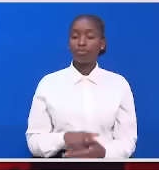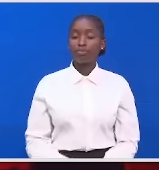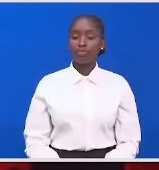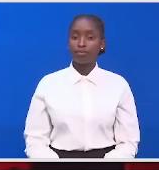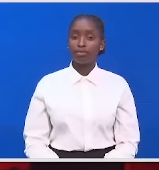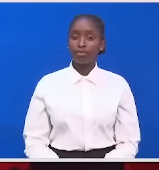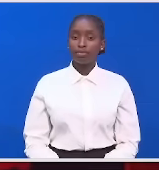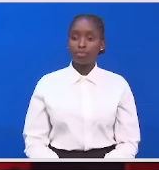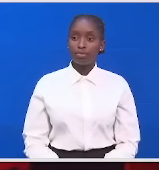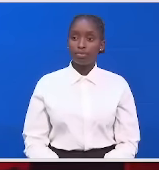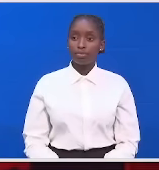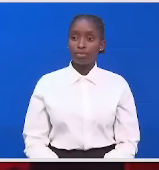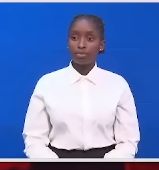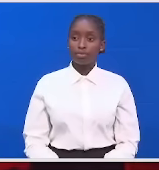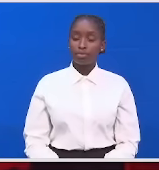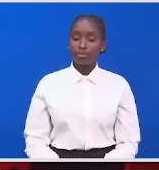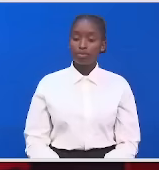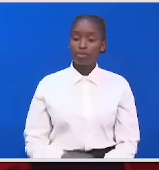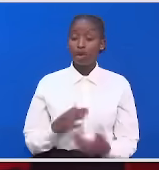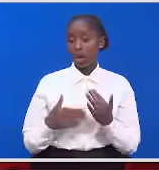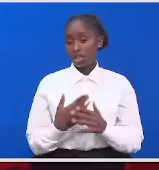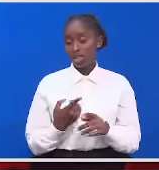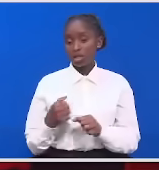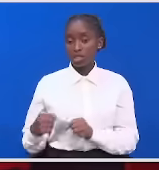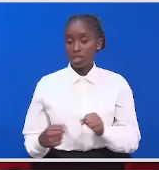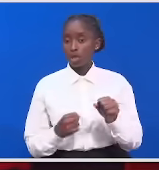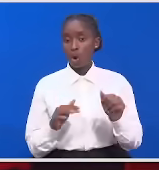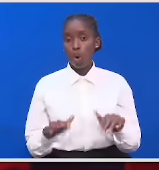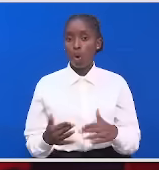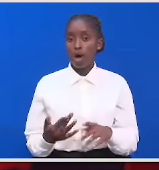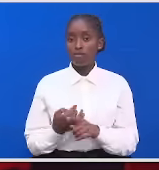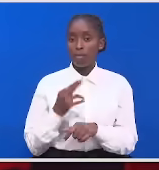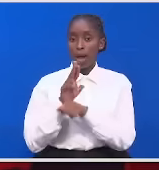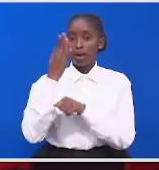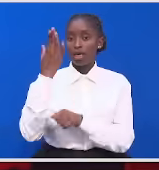whole NPS structure kutoka huko juu,